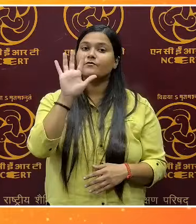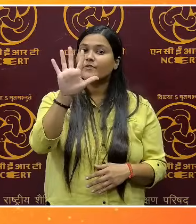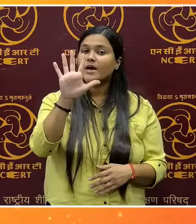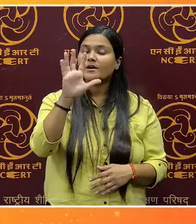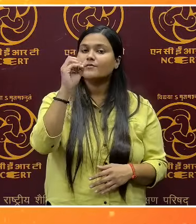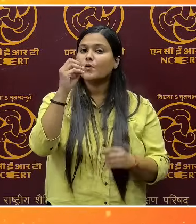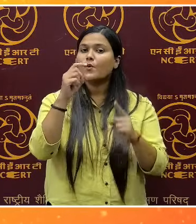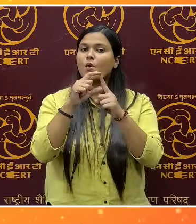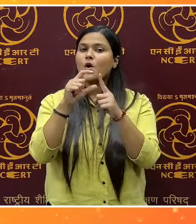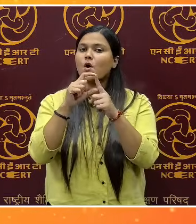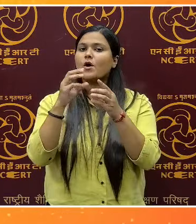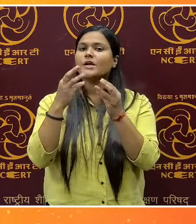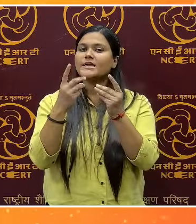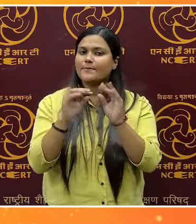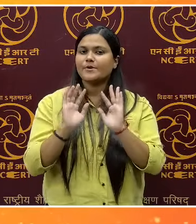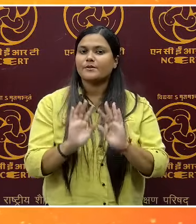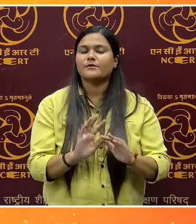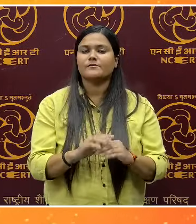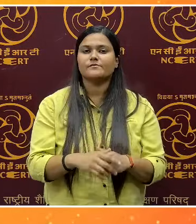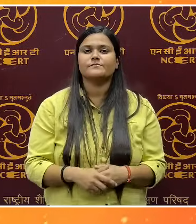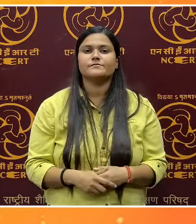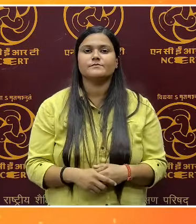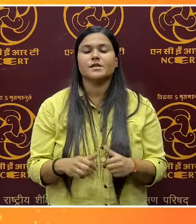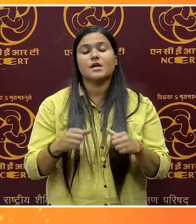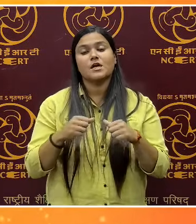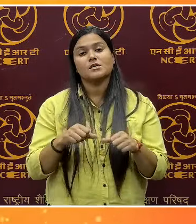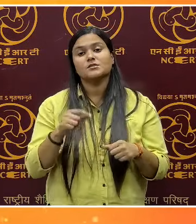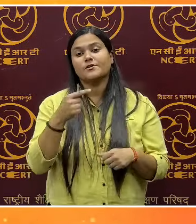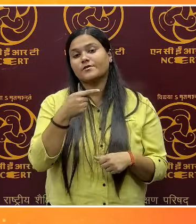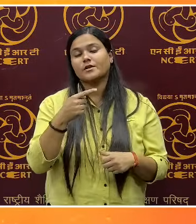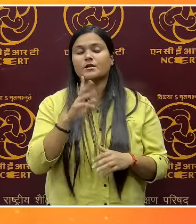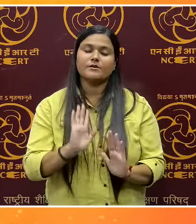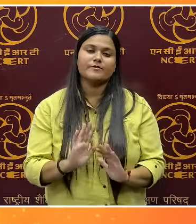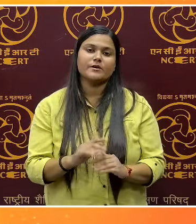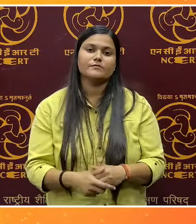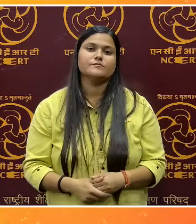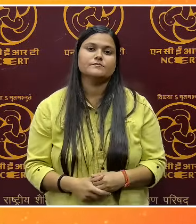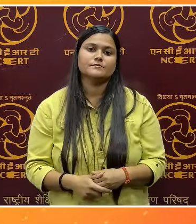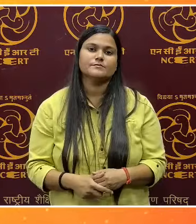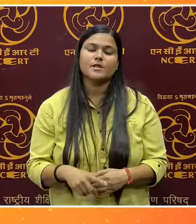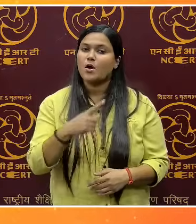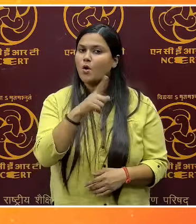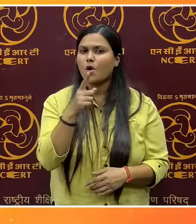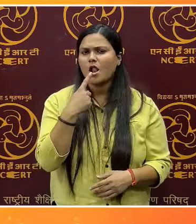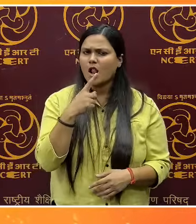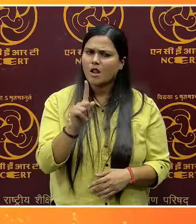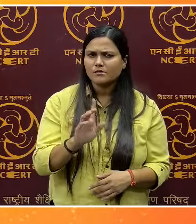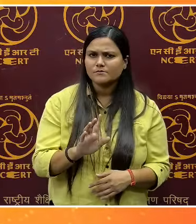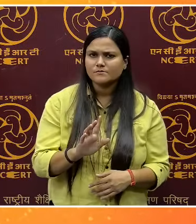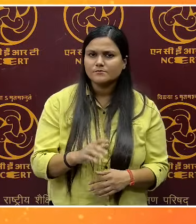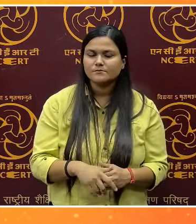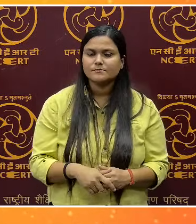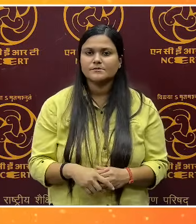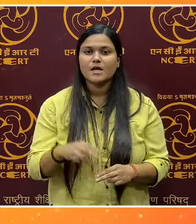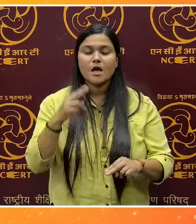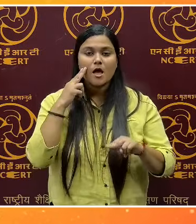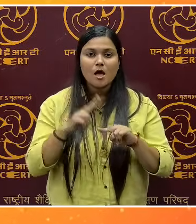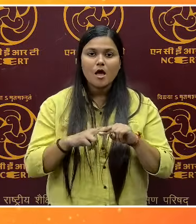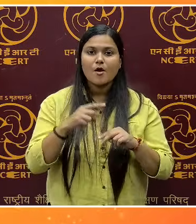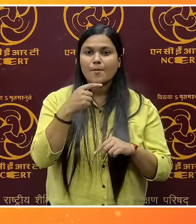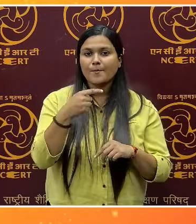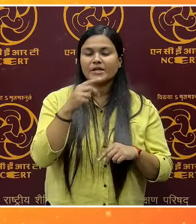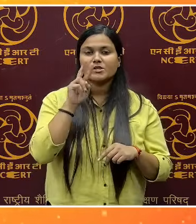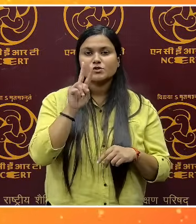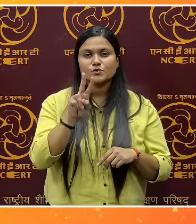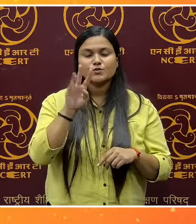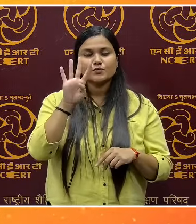an odd Odd number. number. So, answer will be of course negative. Agreed? And what about if is minus 2 to the power